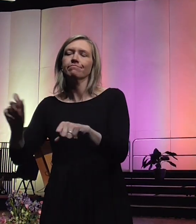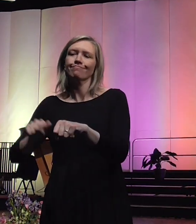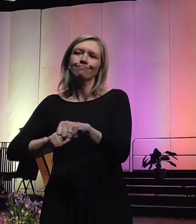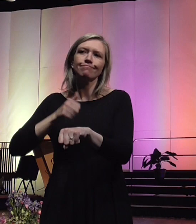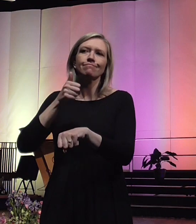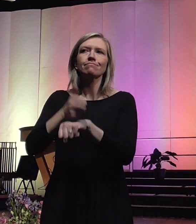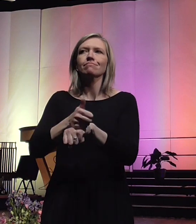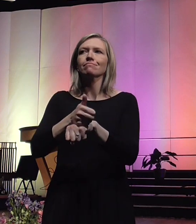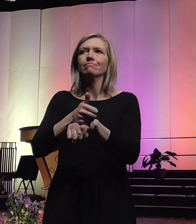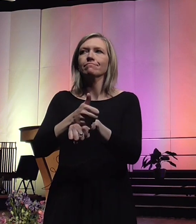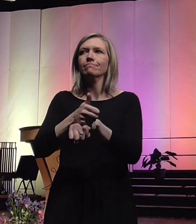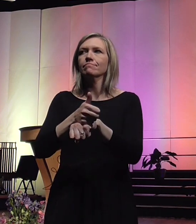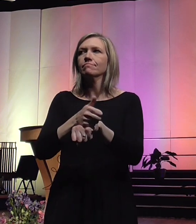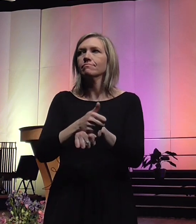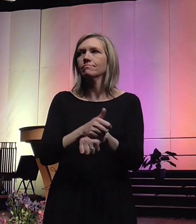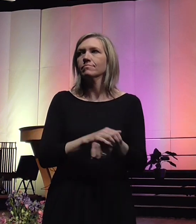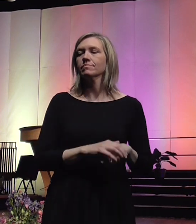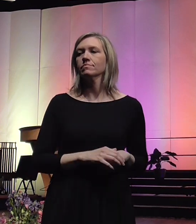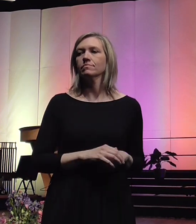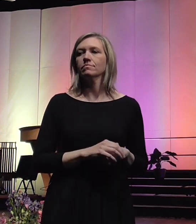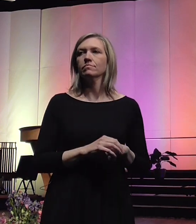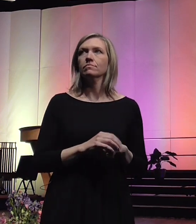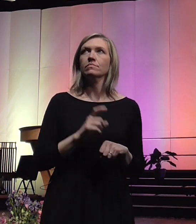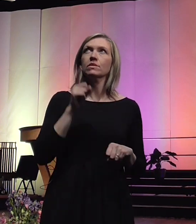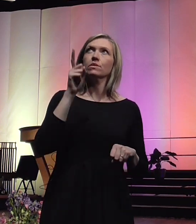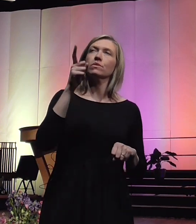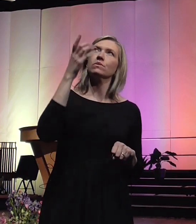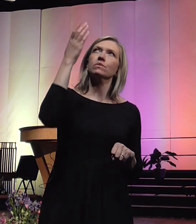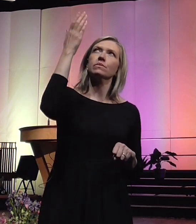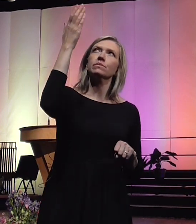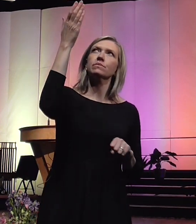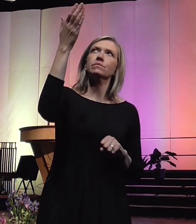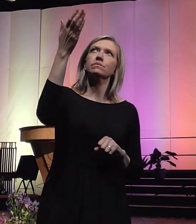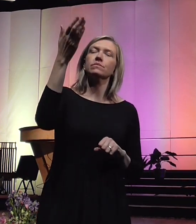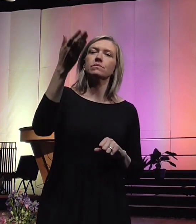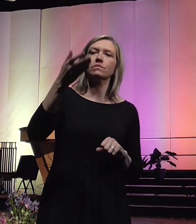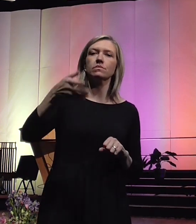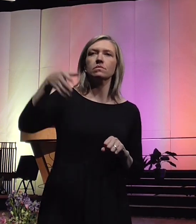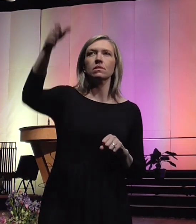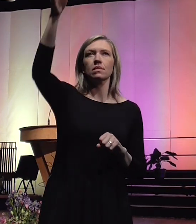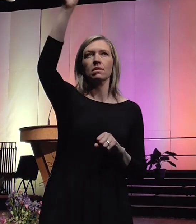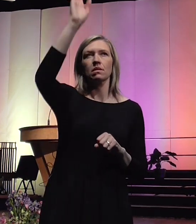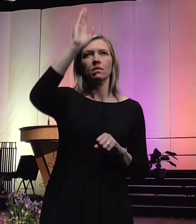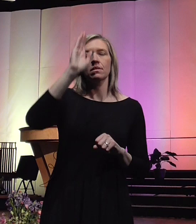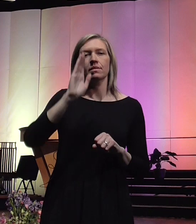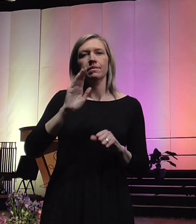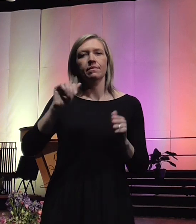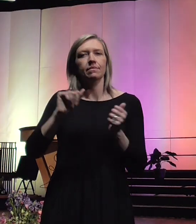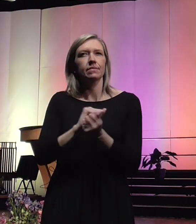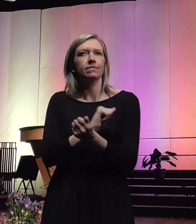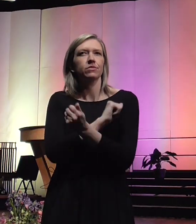into being. You are God of